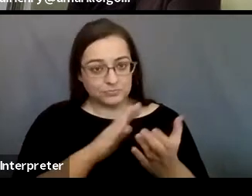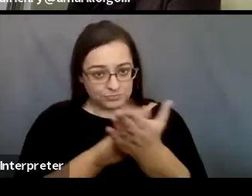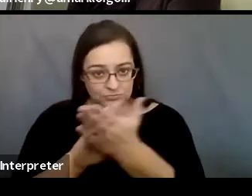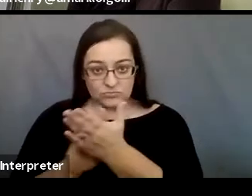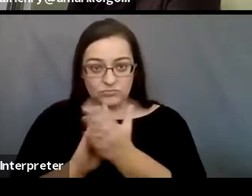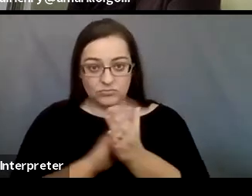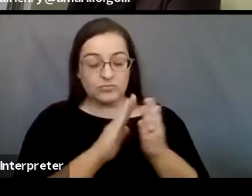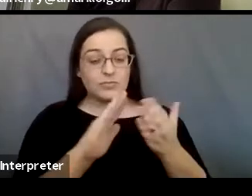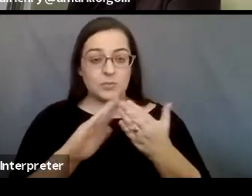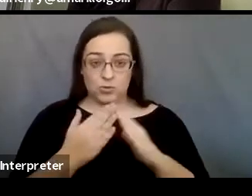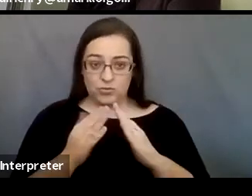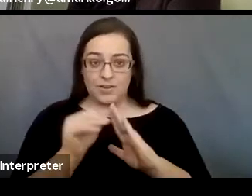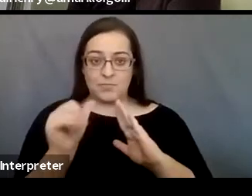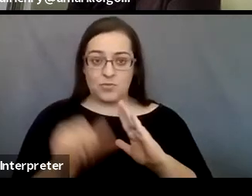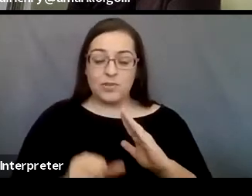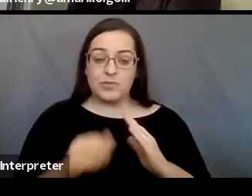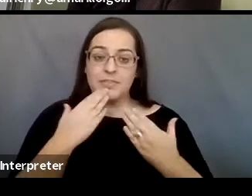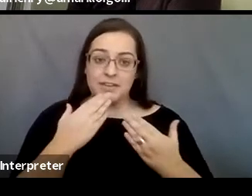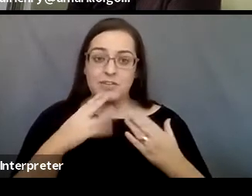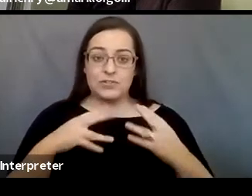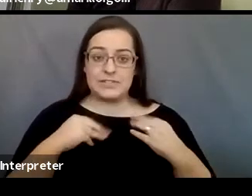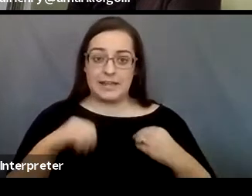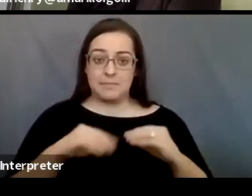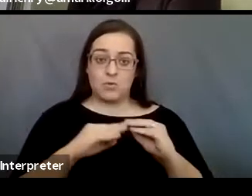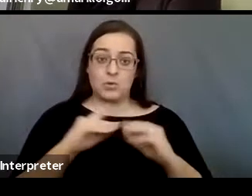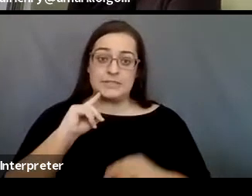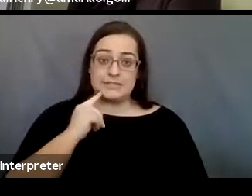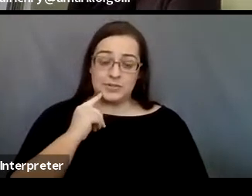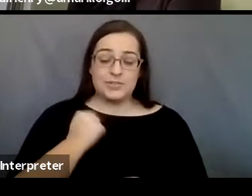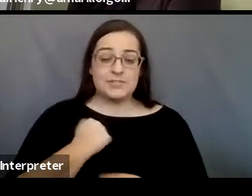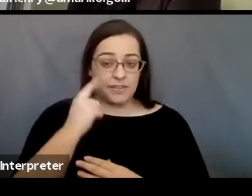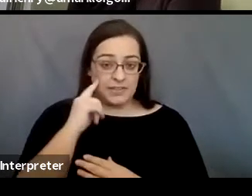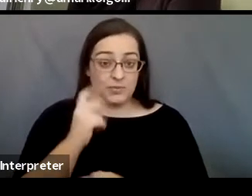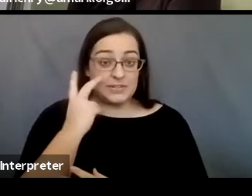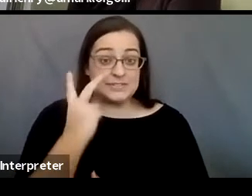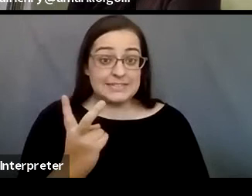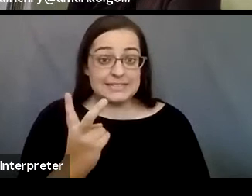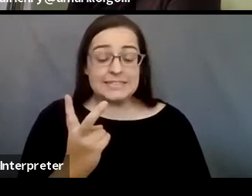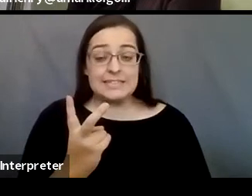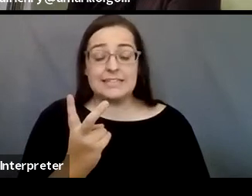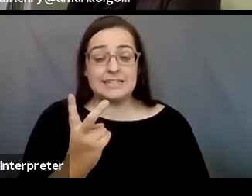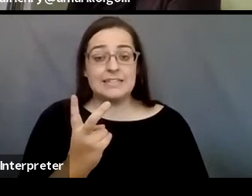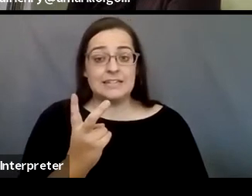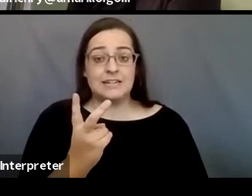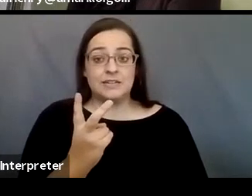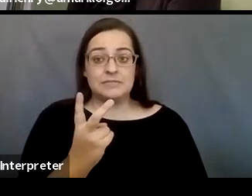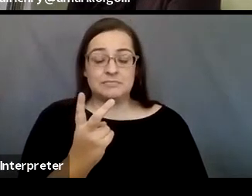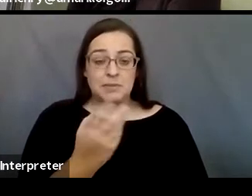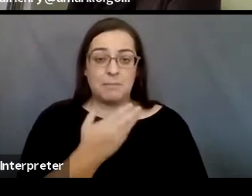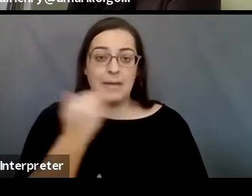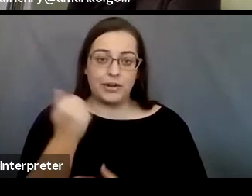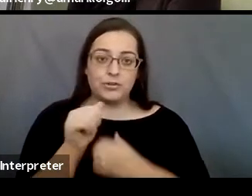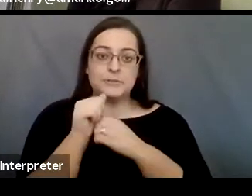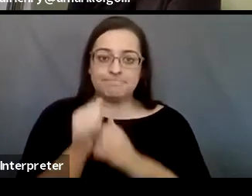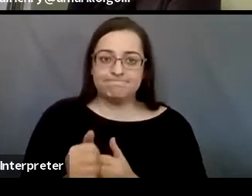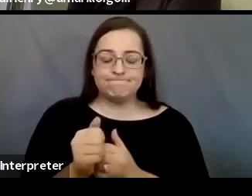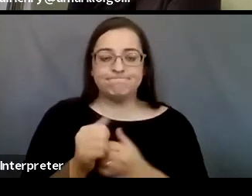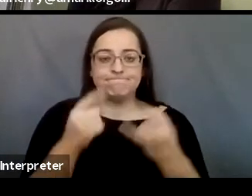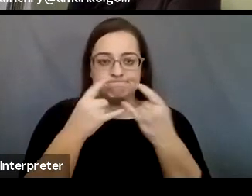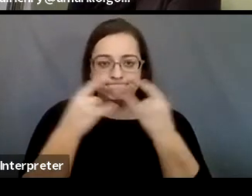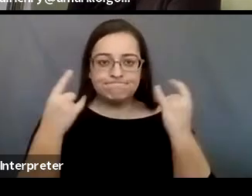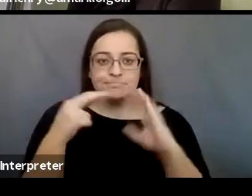community for stepping up and taking this more serious. I think we can all say that we've seen a better adherence to wearing of face